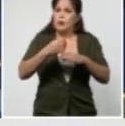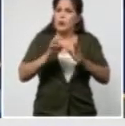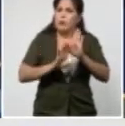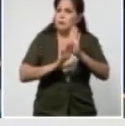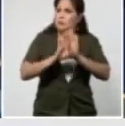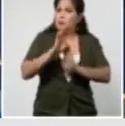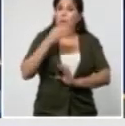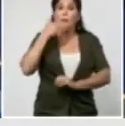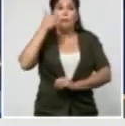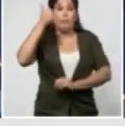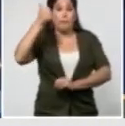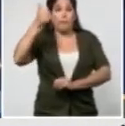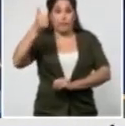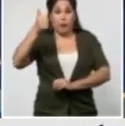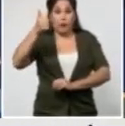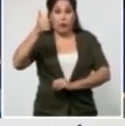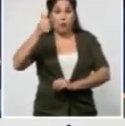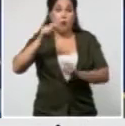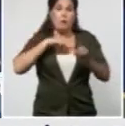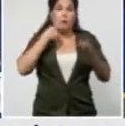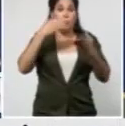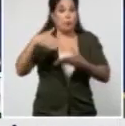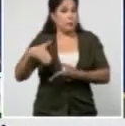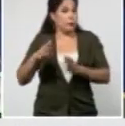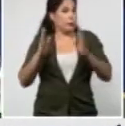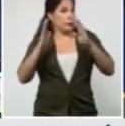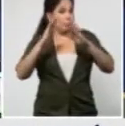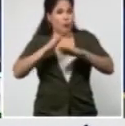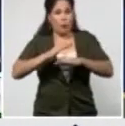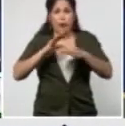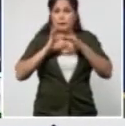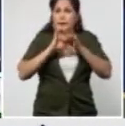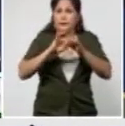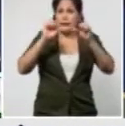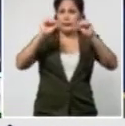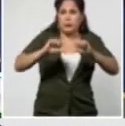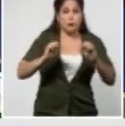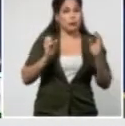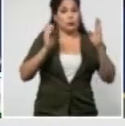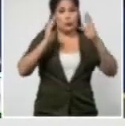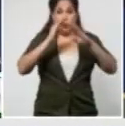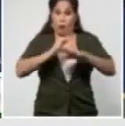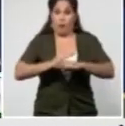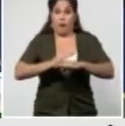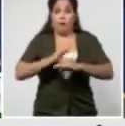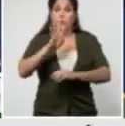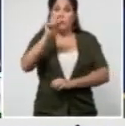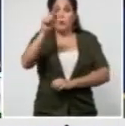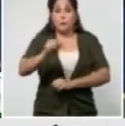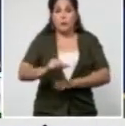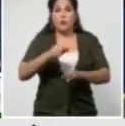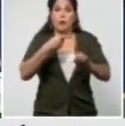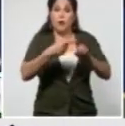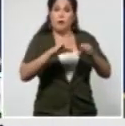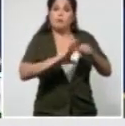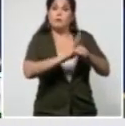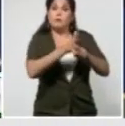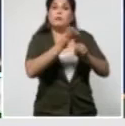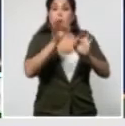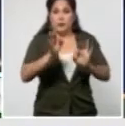Today is a favorable day without fatalities or critical cases and 4 confirmed